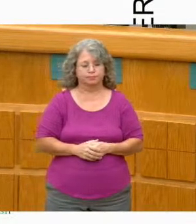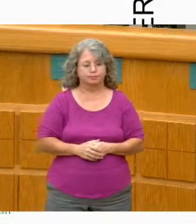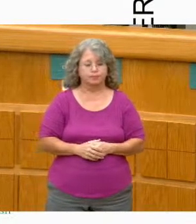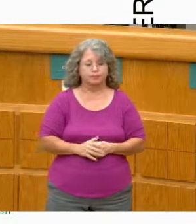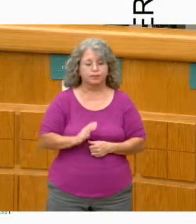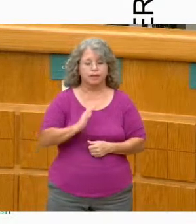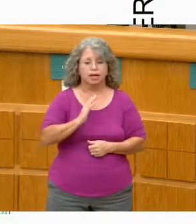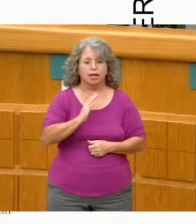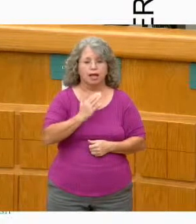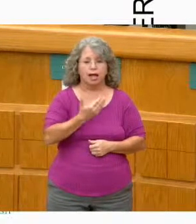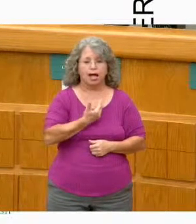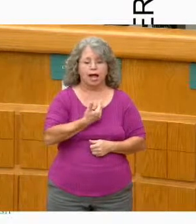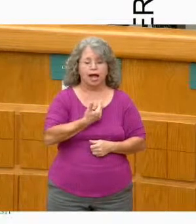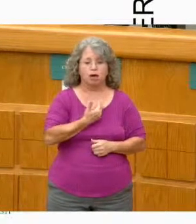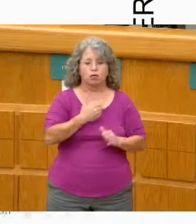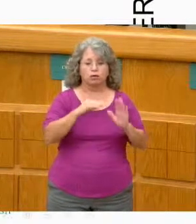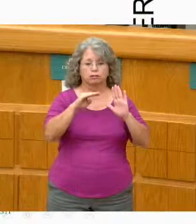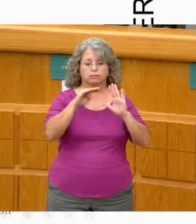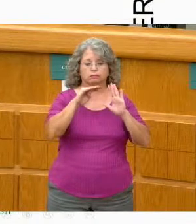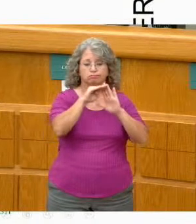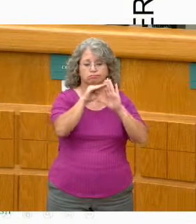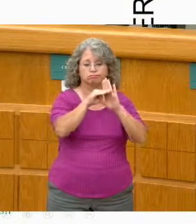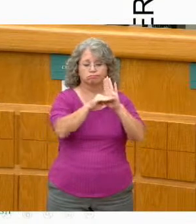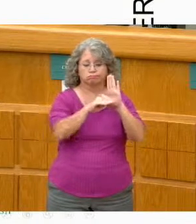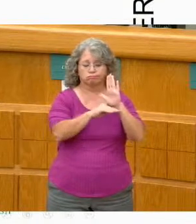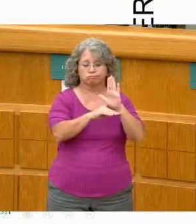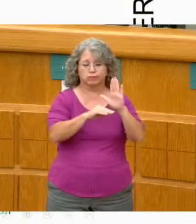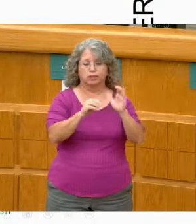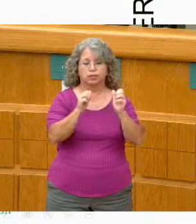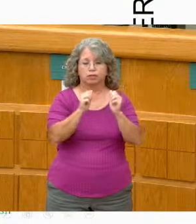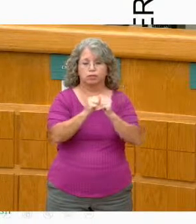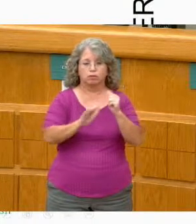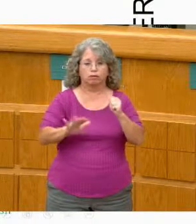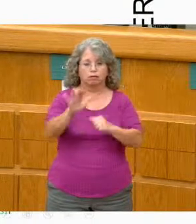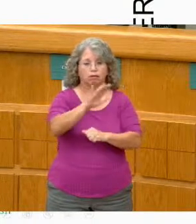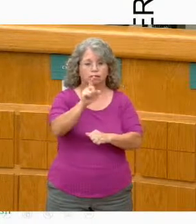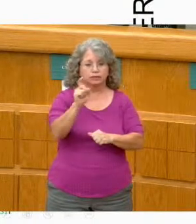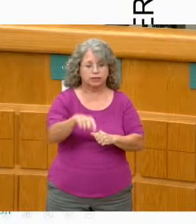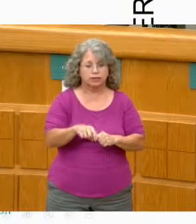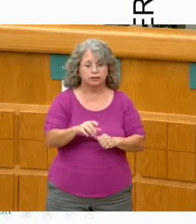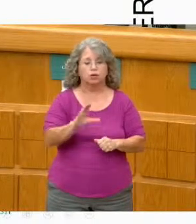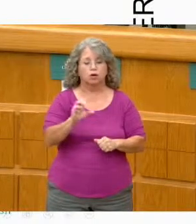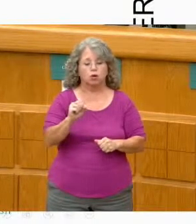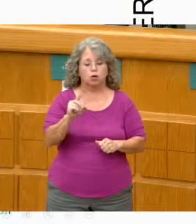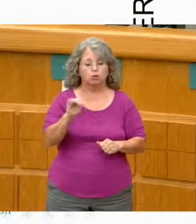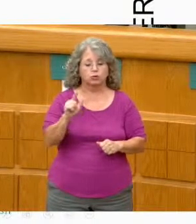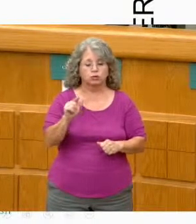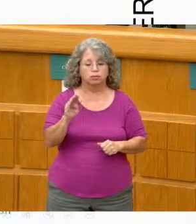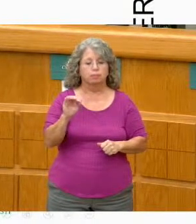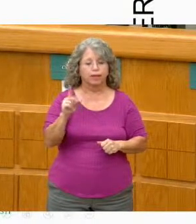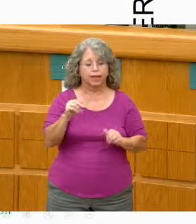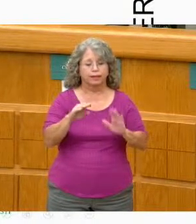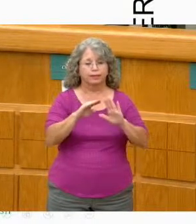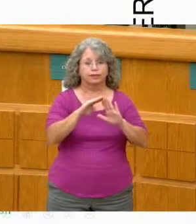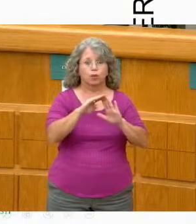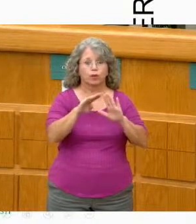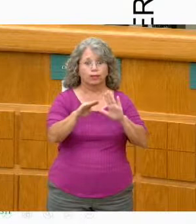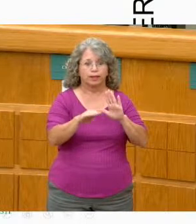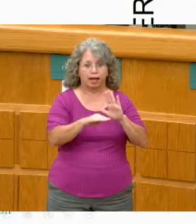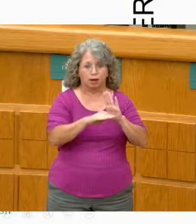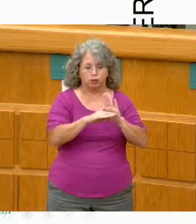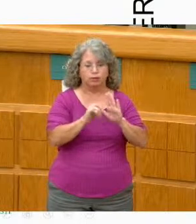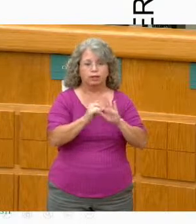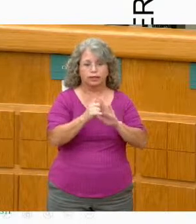In terms of our ranking in numbers of cases compared to the rest of the state, the Coastal Bend is moving down, and this is